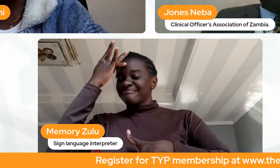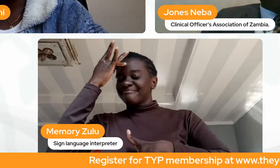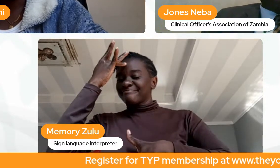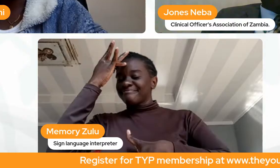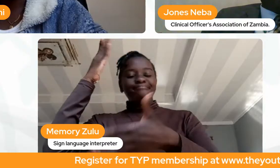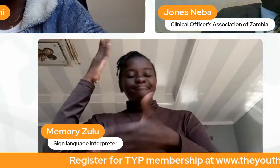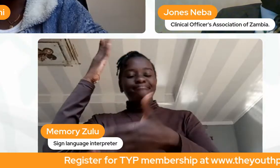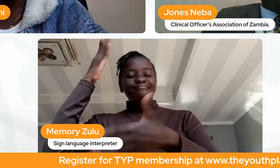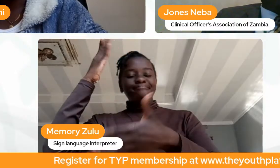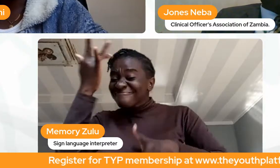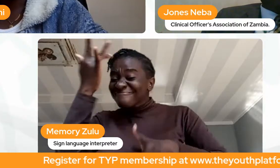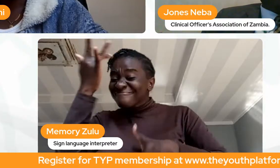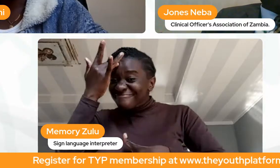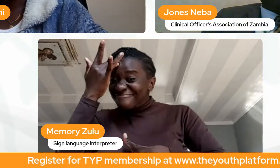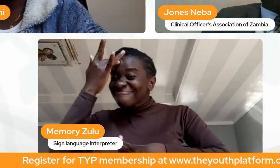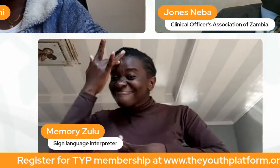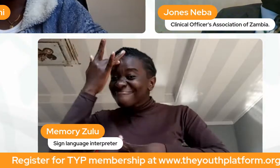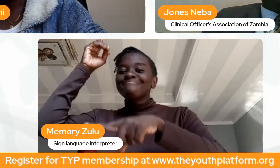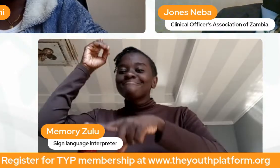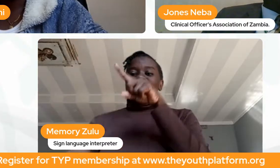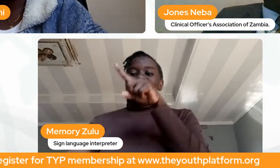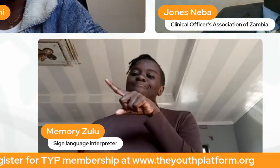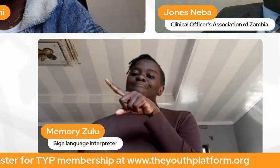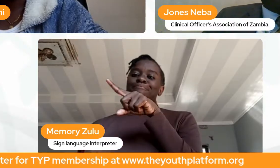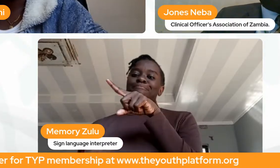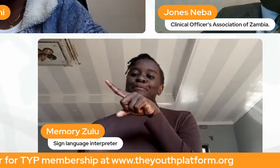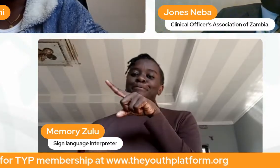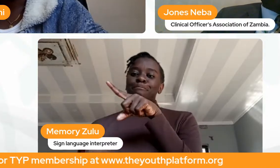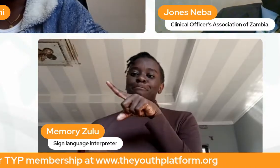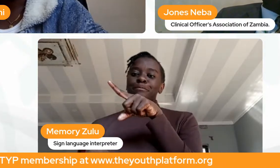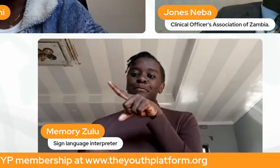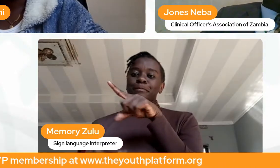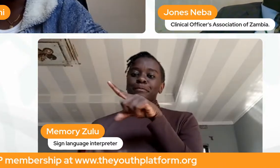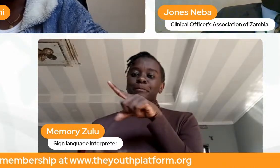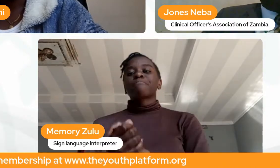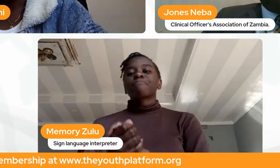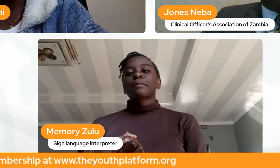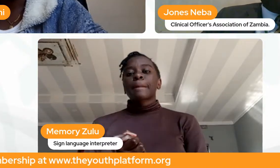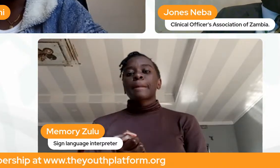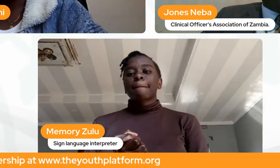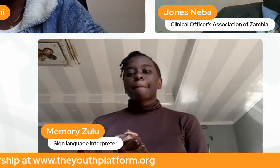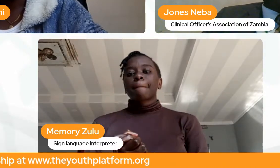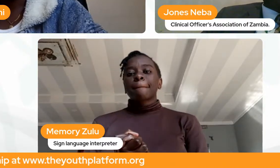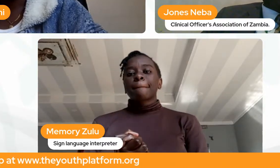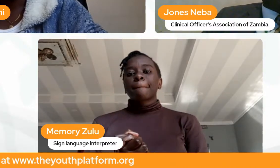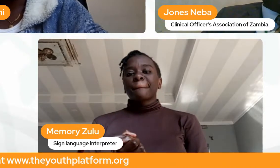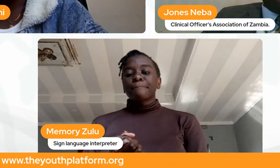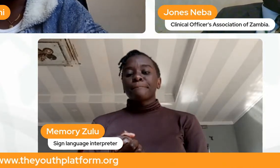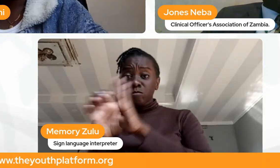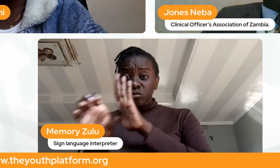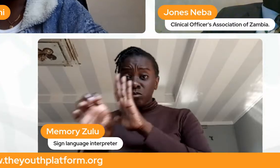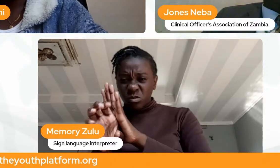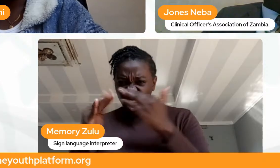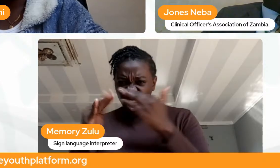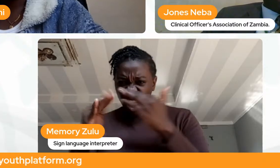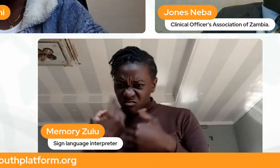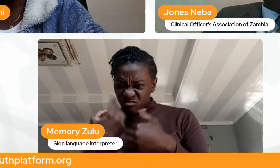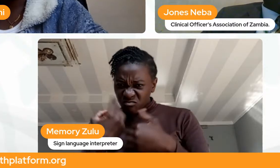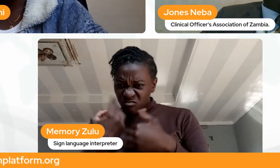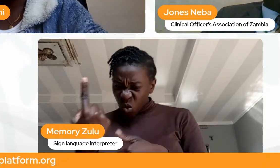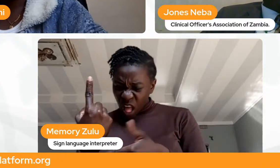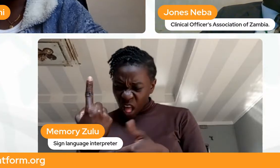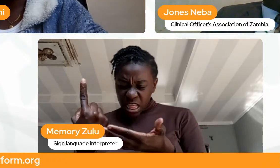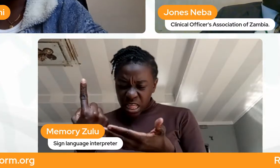having these sexually transmitted diseases. Like the hepatitis vaccine prevents you to acquire cervical